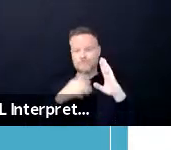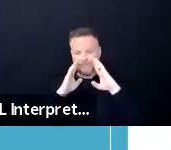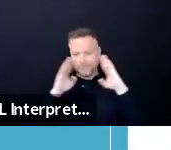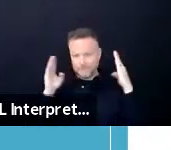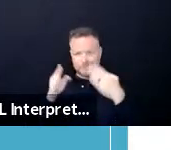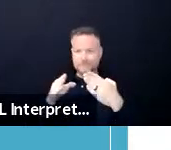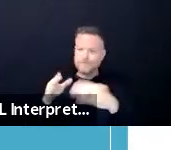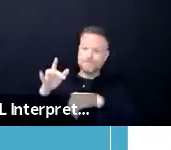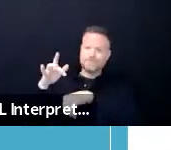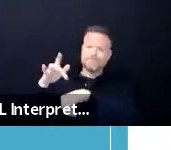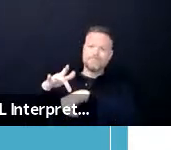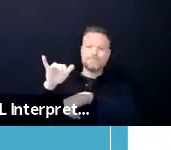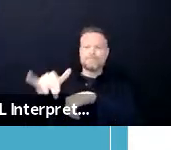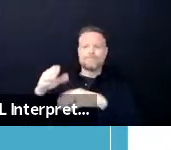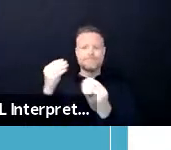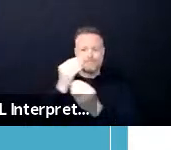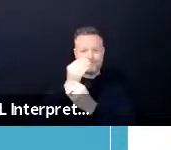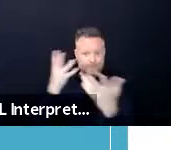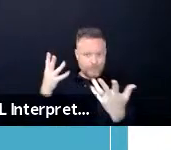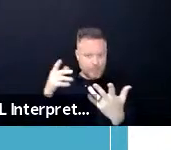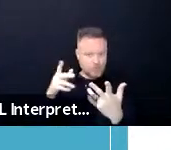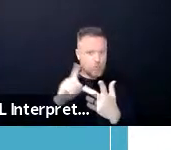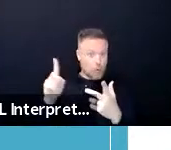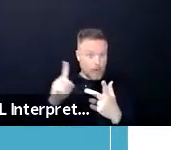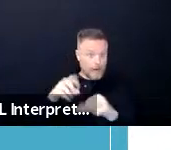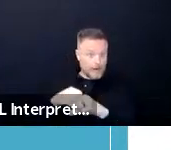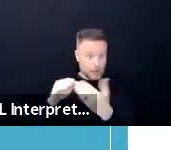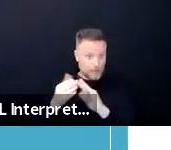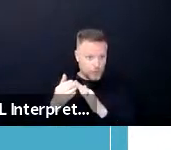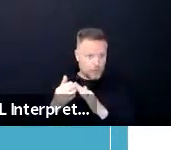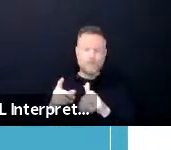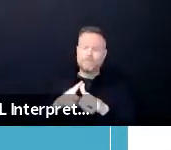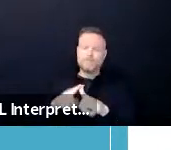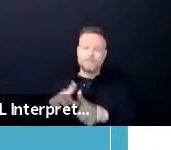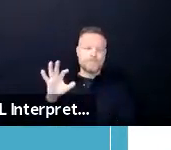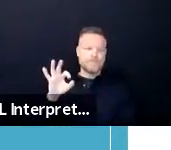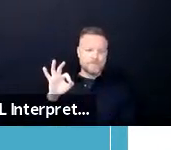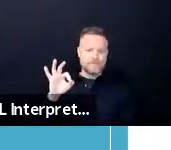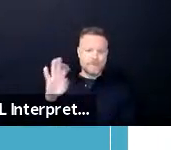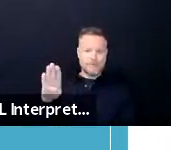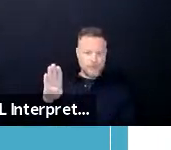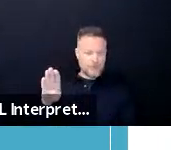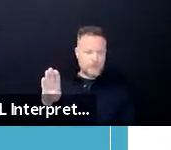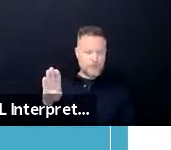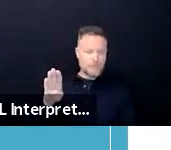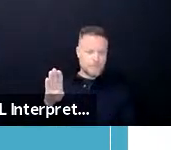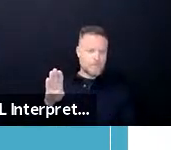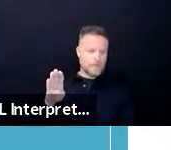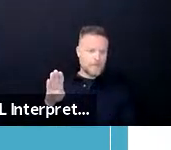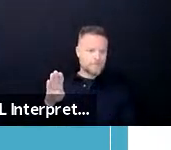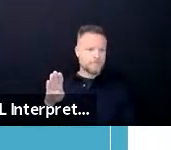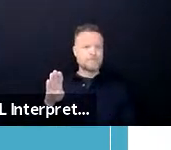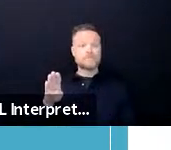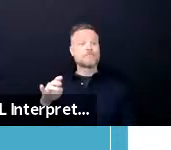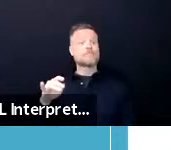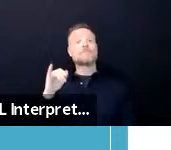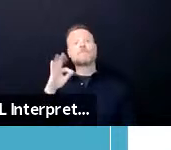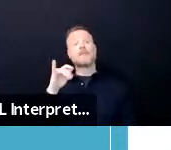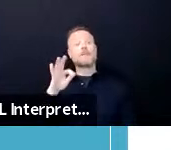their information. Facebook has been really important, especially through the pandemic, when the community wasn't going out as